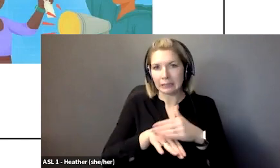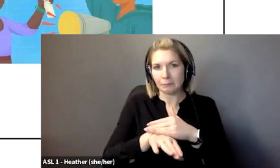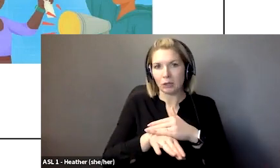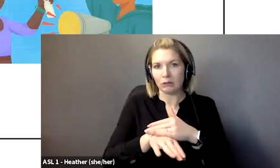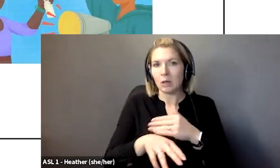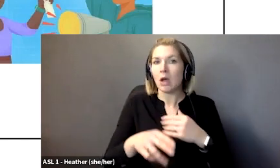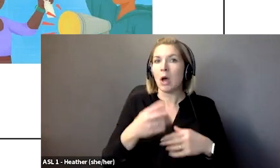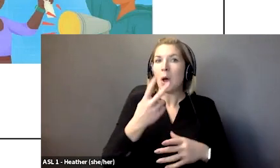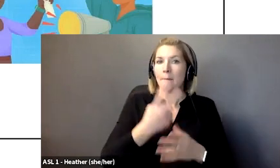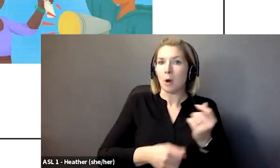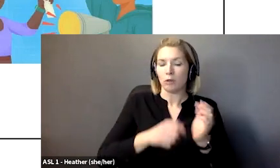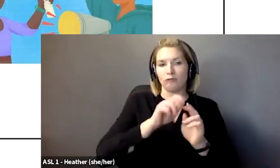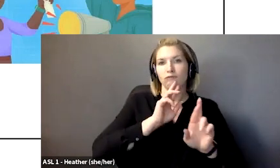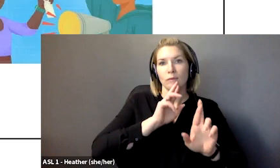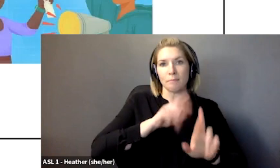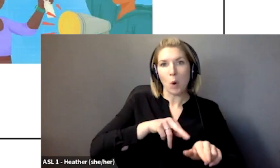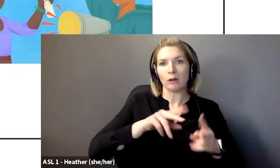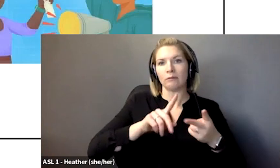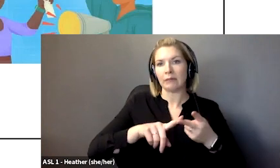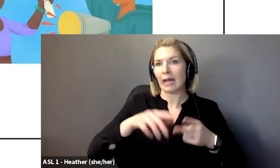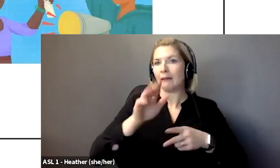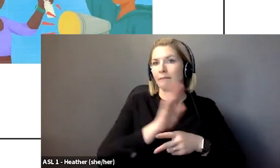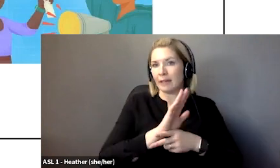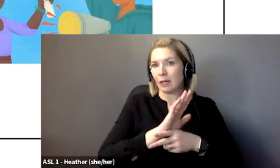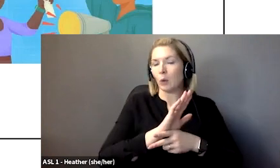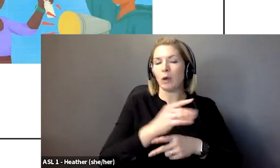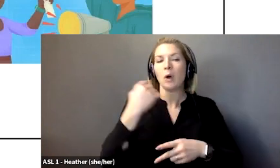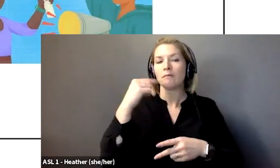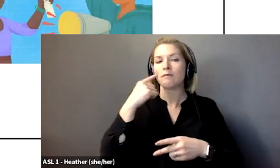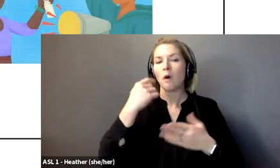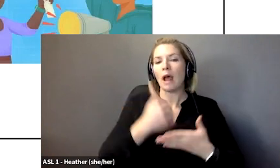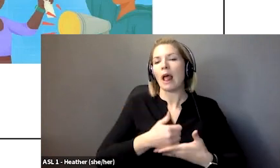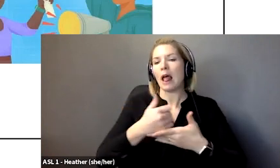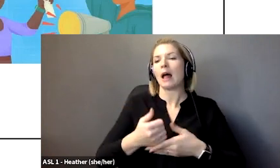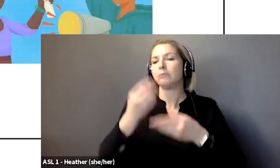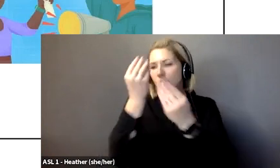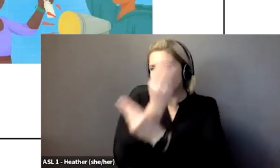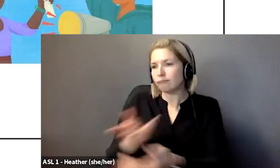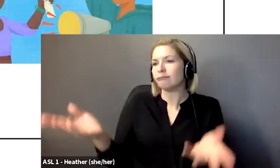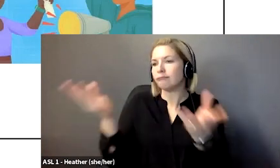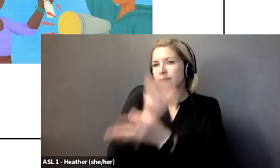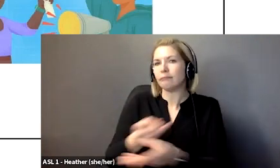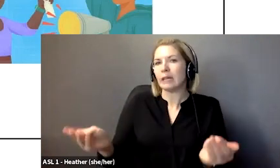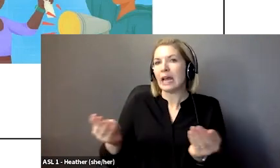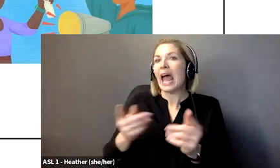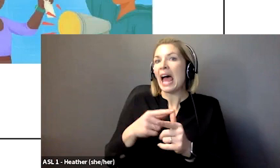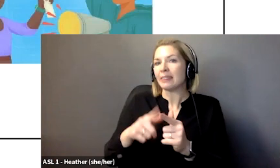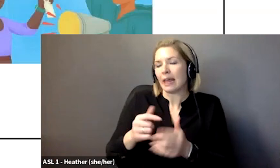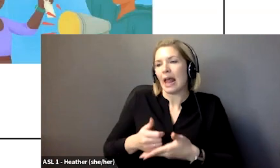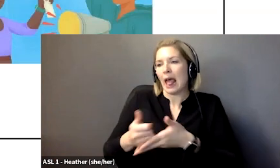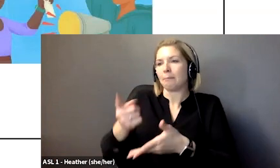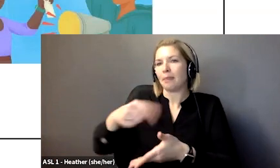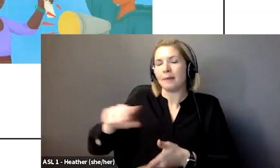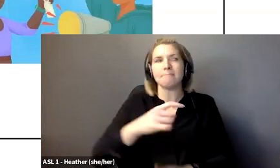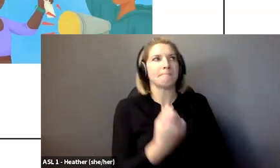were utilized as a resource to inform participants' responses to the second round of Delphi questions. Having